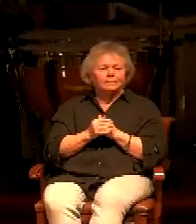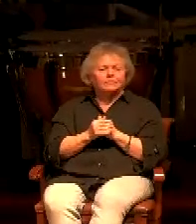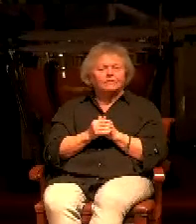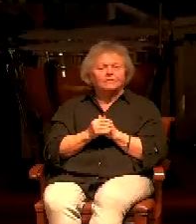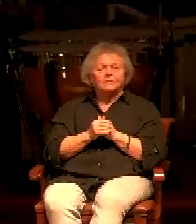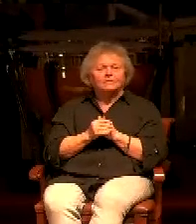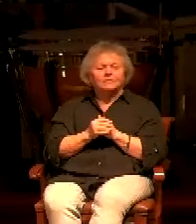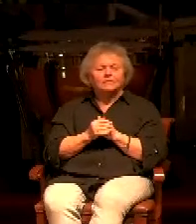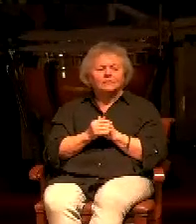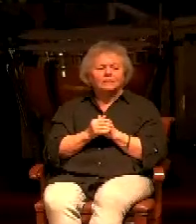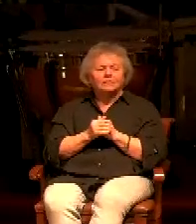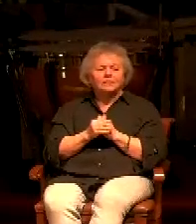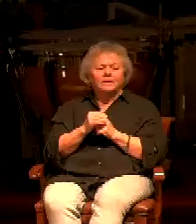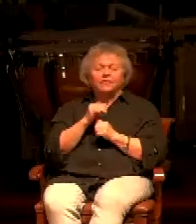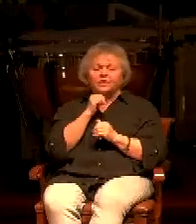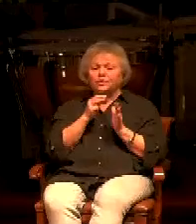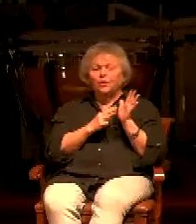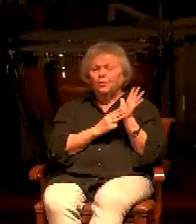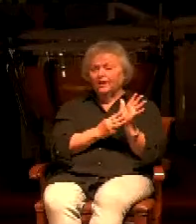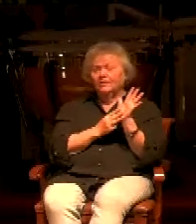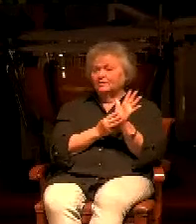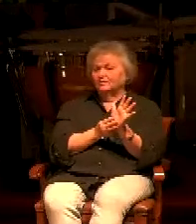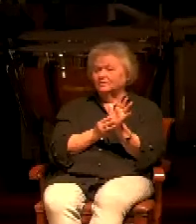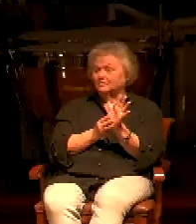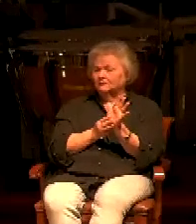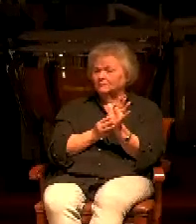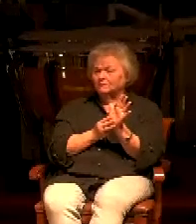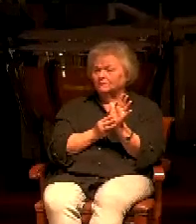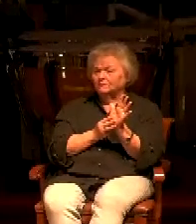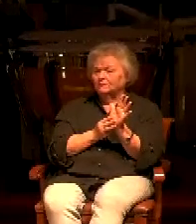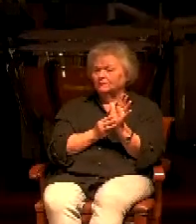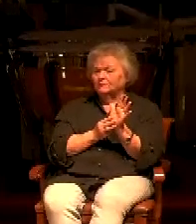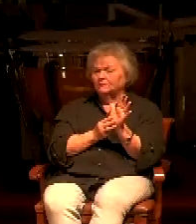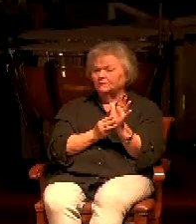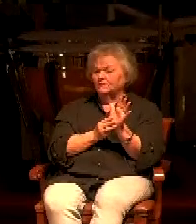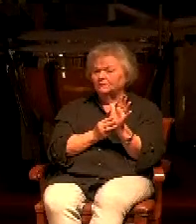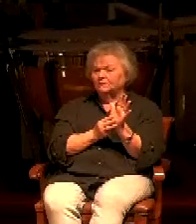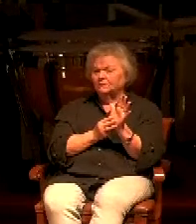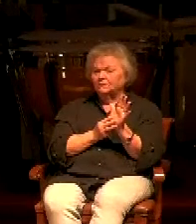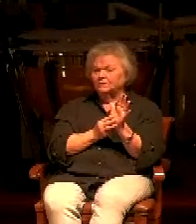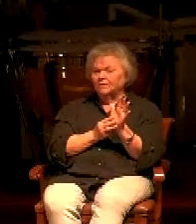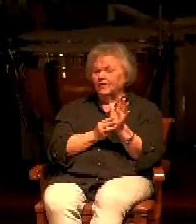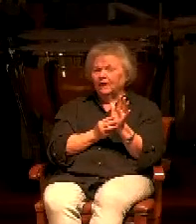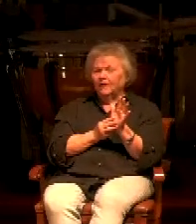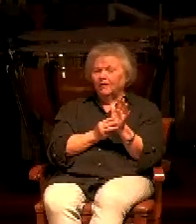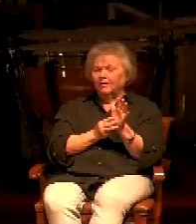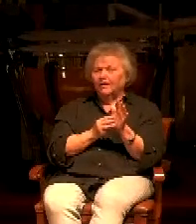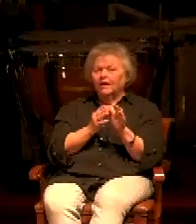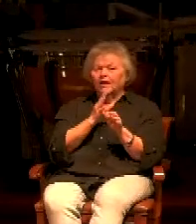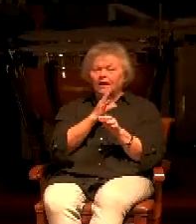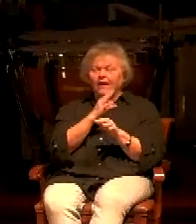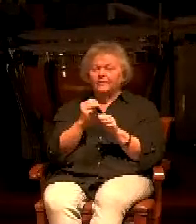There are no witnesses accusing Jesus, and there are no witnesses standing up for Jesus.